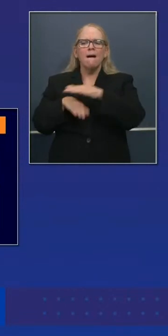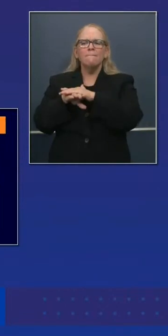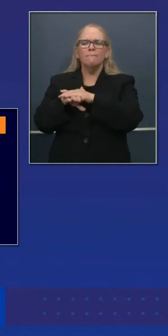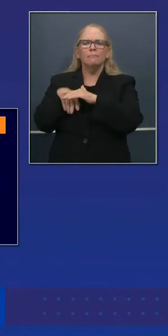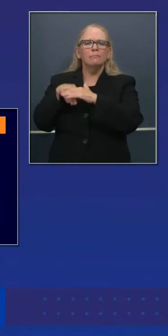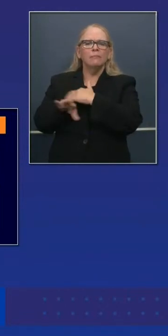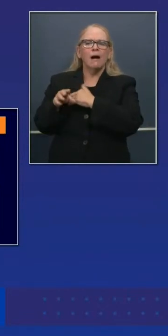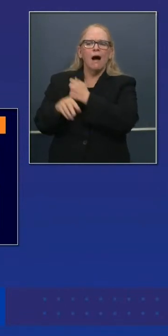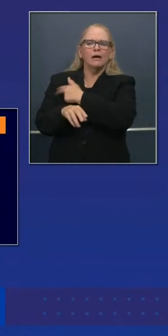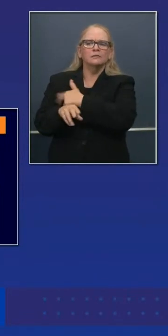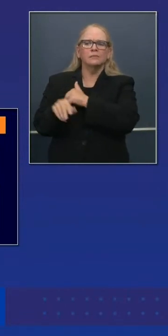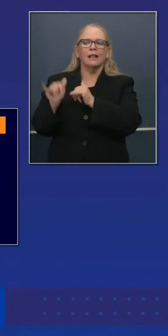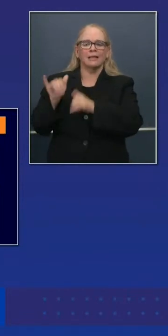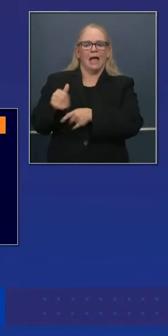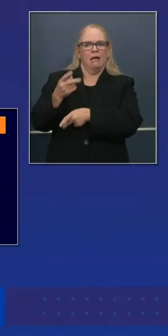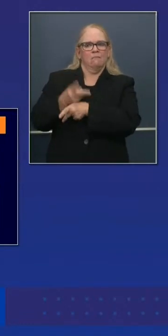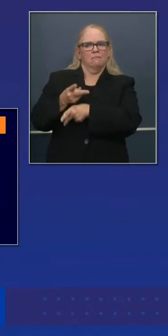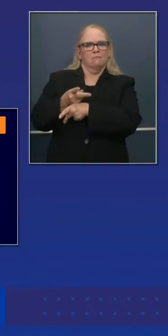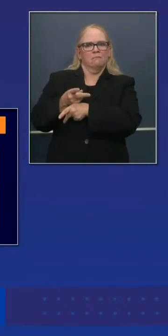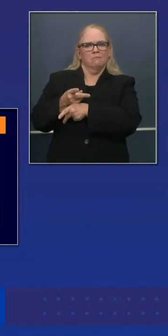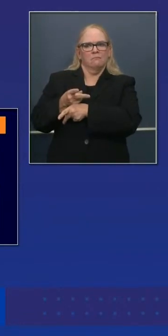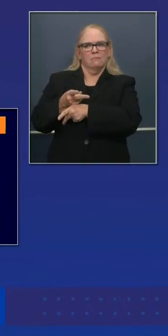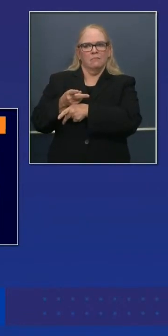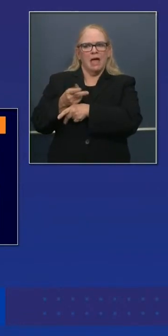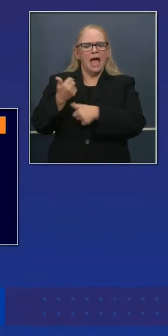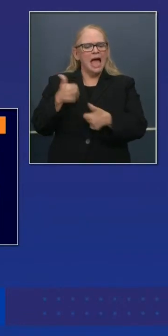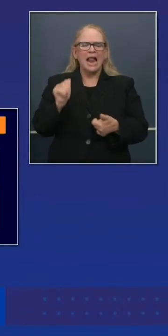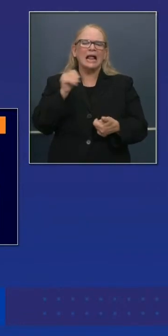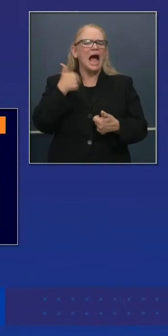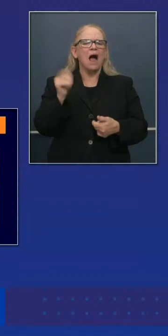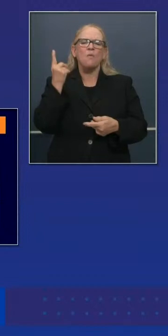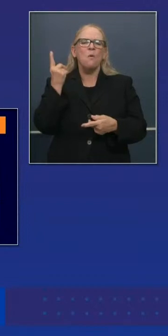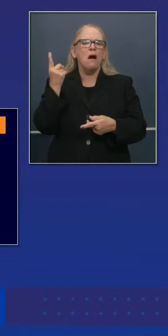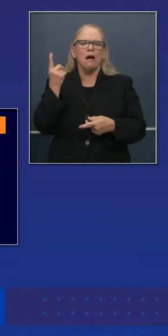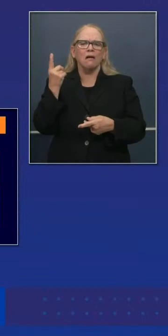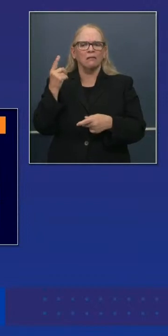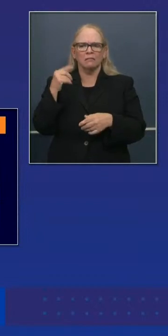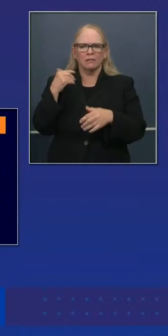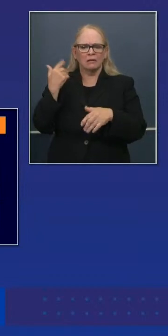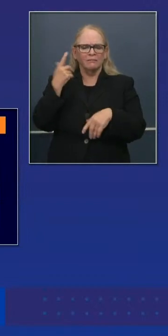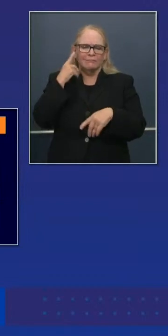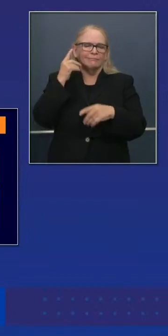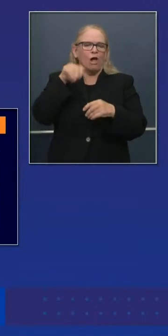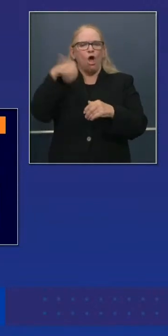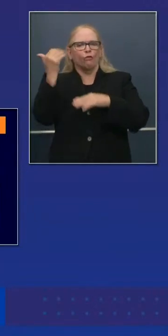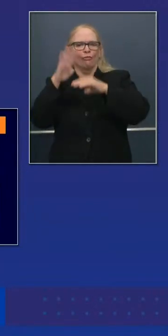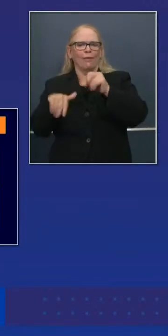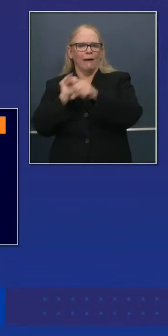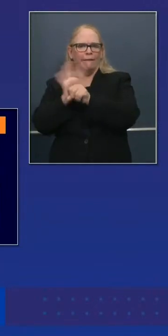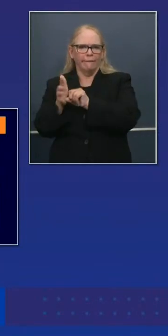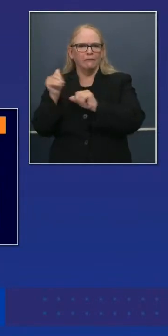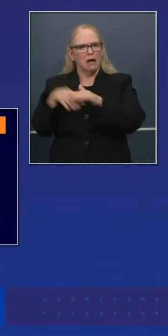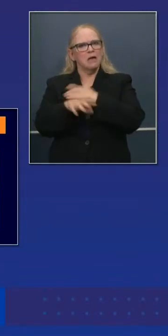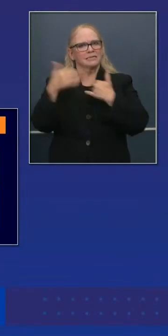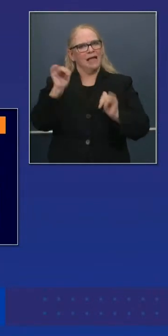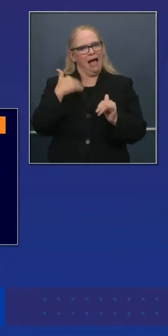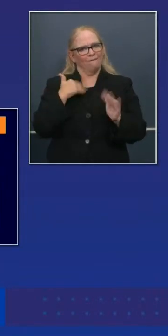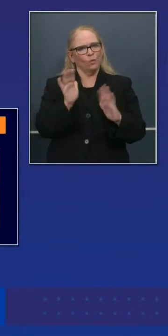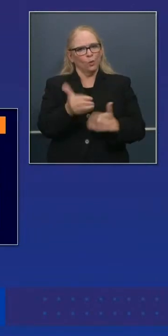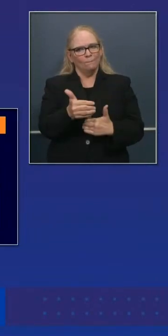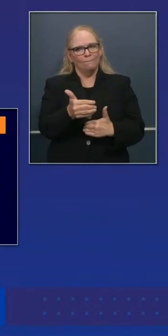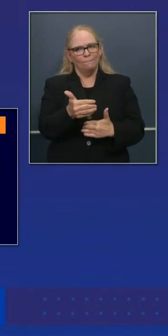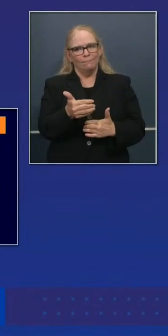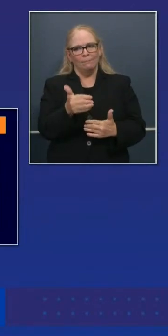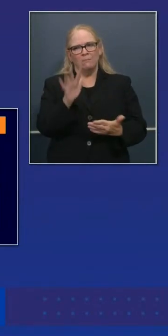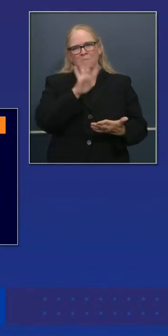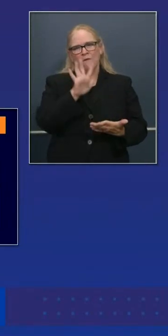previous few weeks. Again, encouraging sign, 5,596 36 COVID-19 patients now